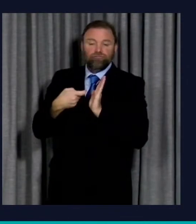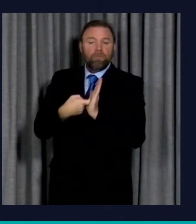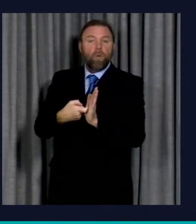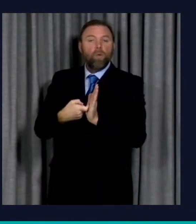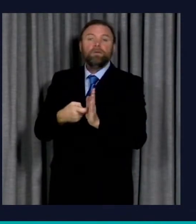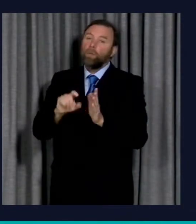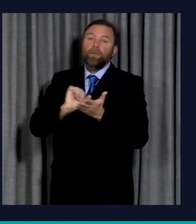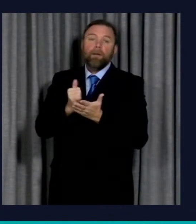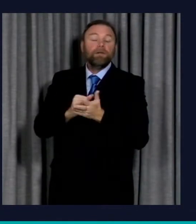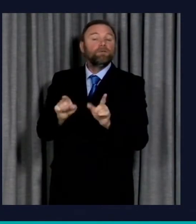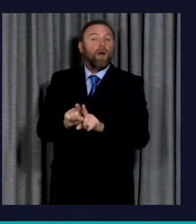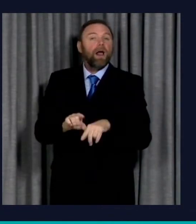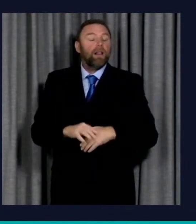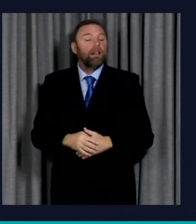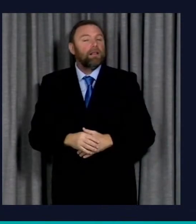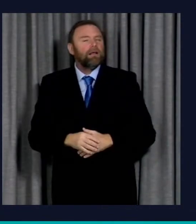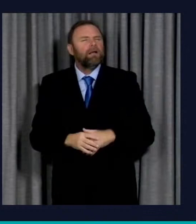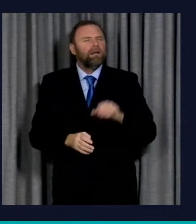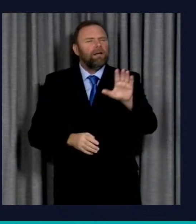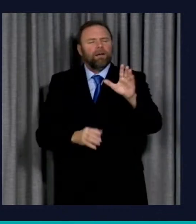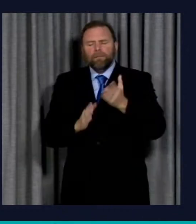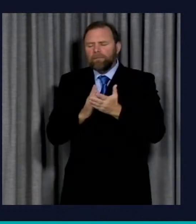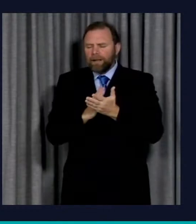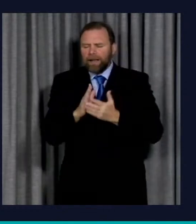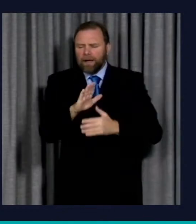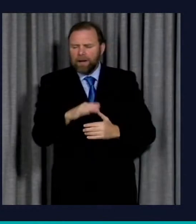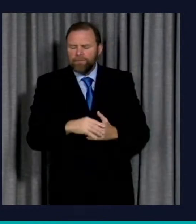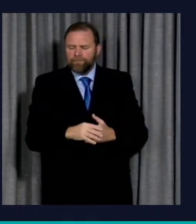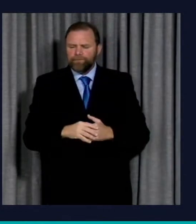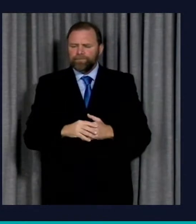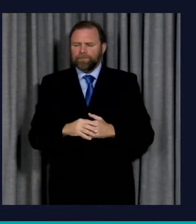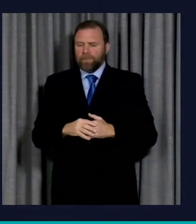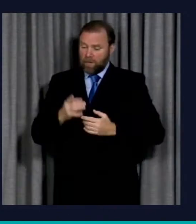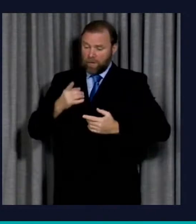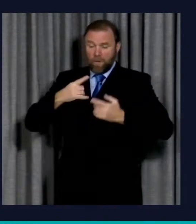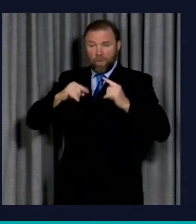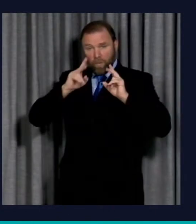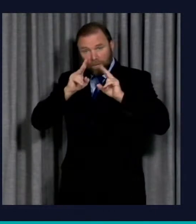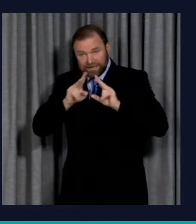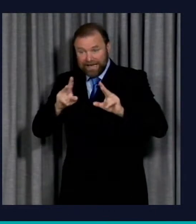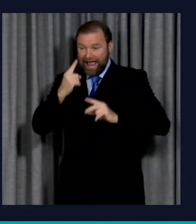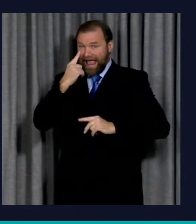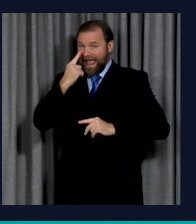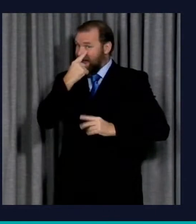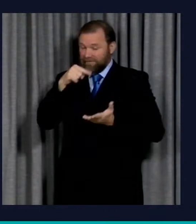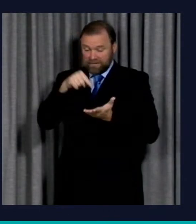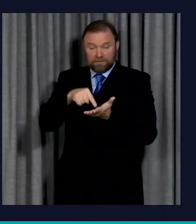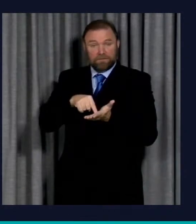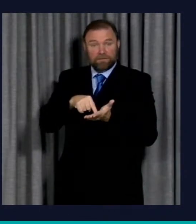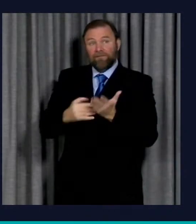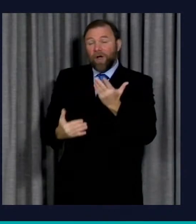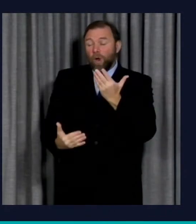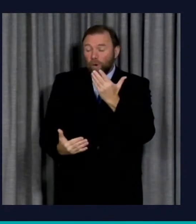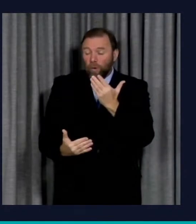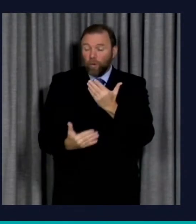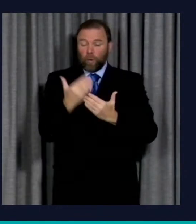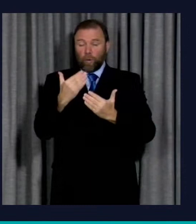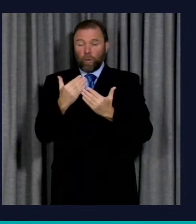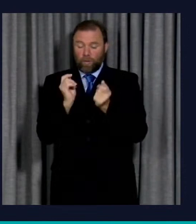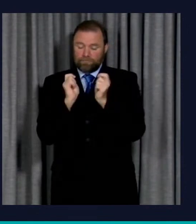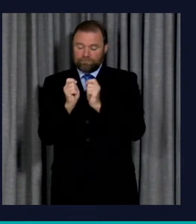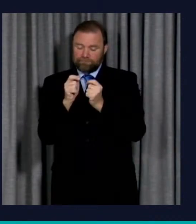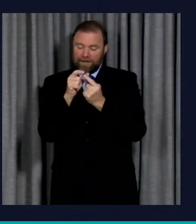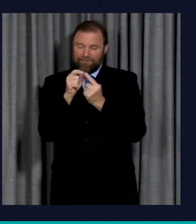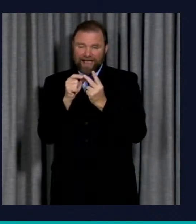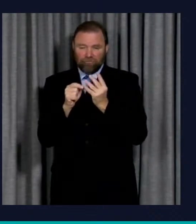as well. Let me be clear about what we are seeing. We are seeing evidence of a new variant